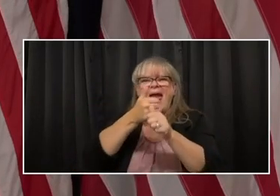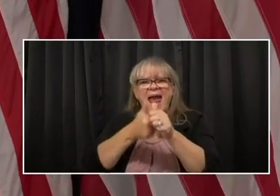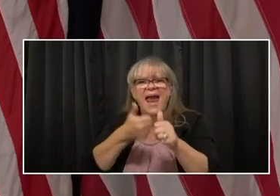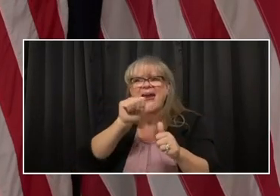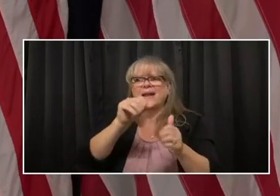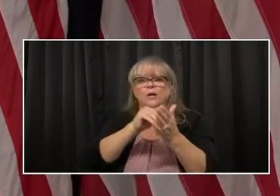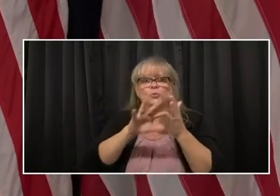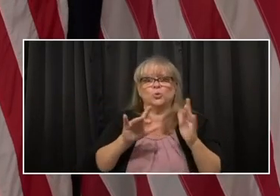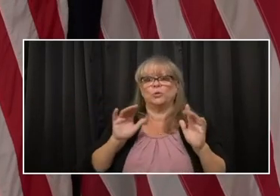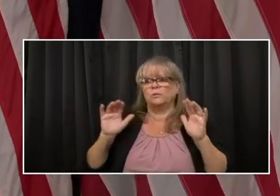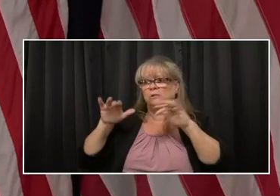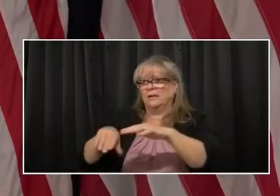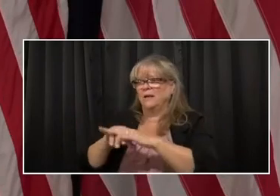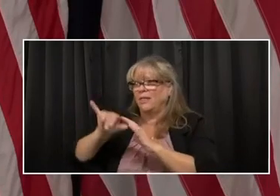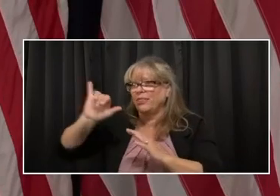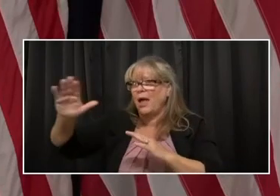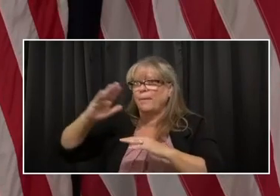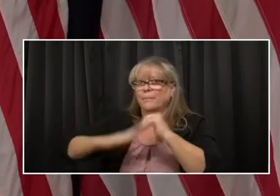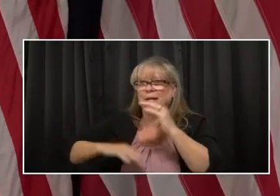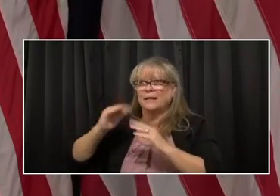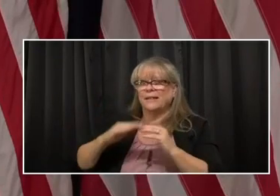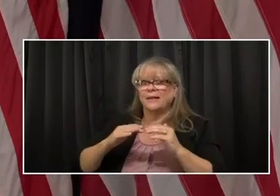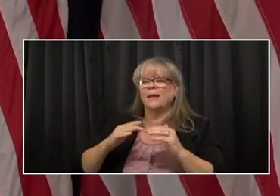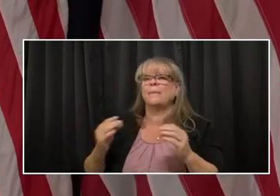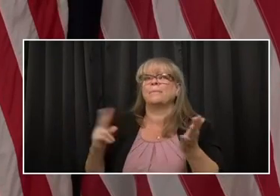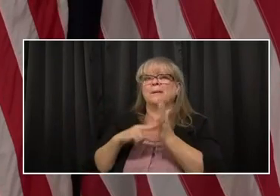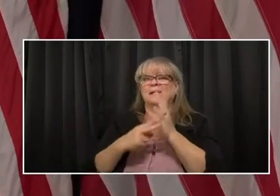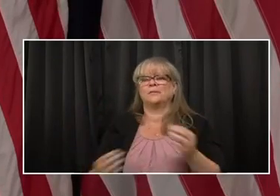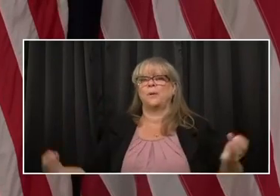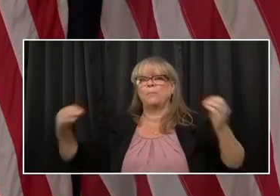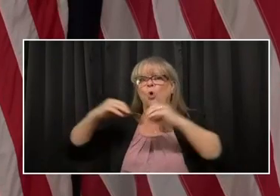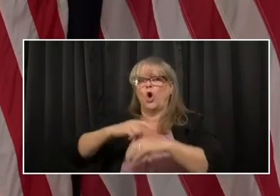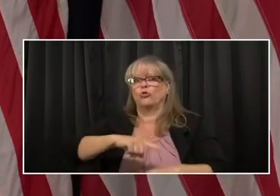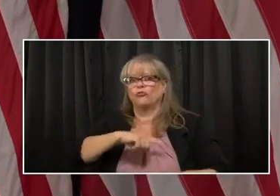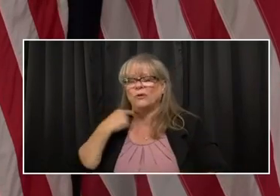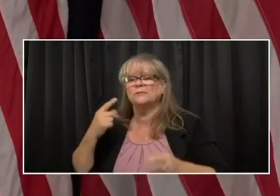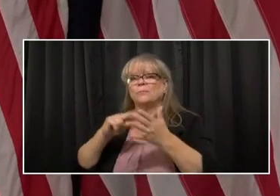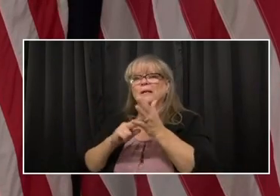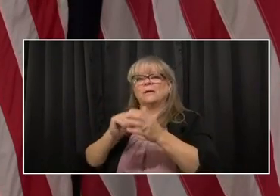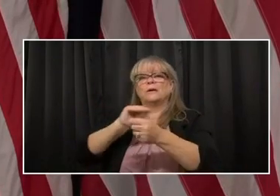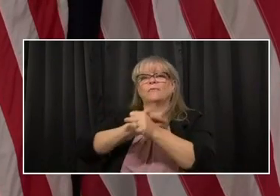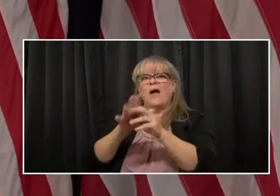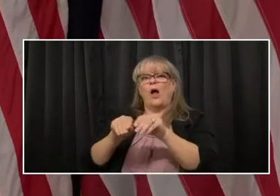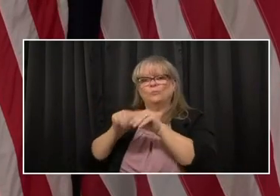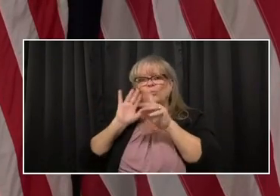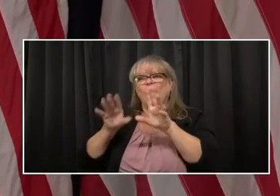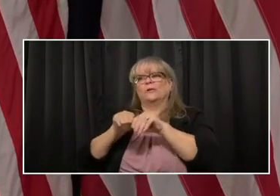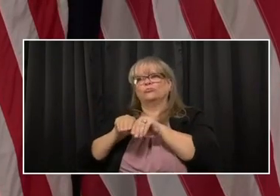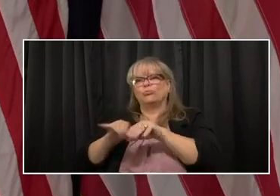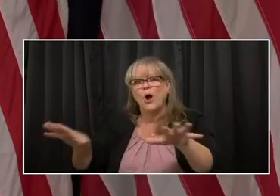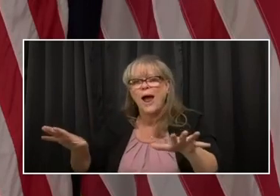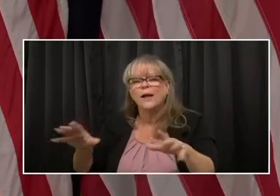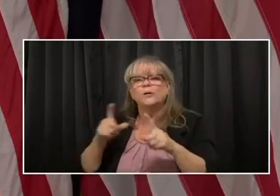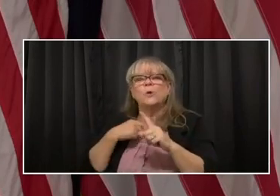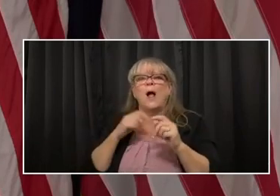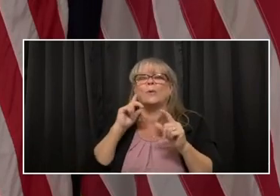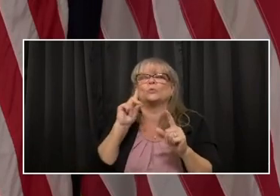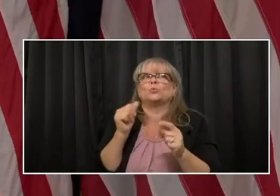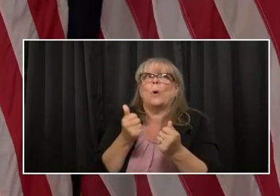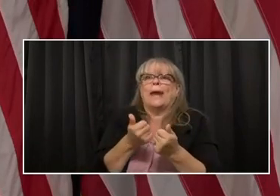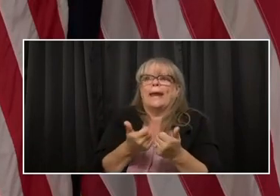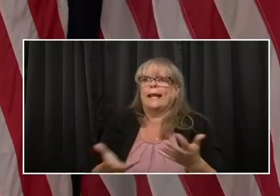of the virus. Now, they're doing what they can in the dorms, they're doing what they can in the dining, but by nature of living together,